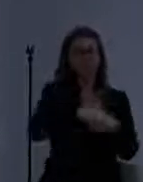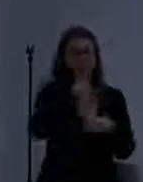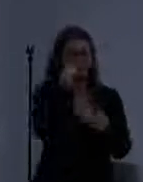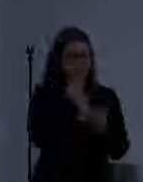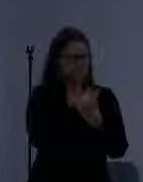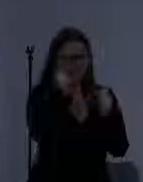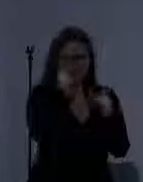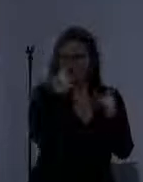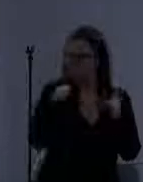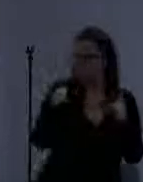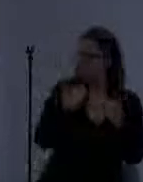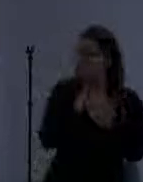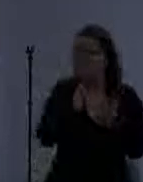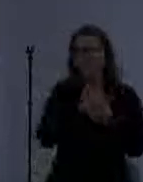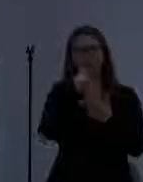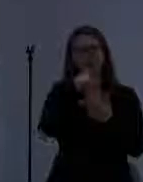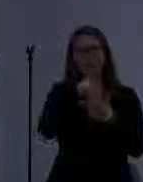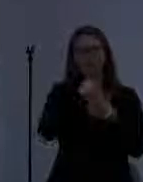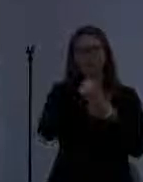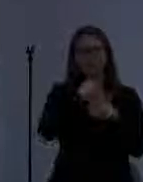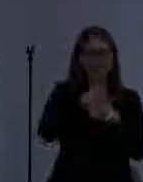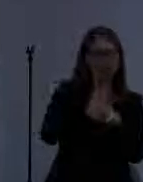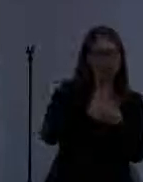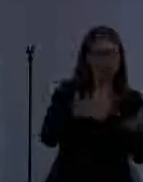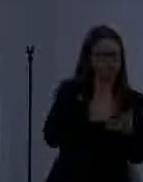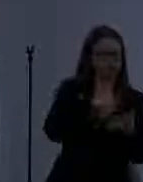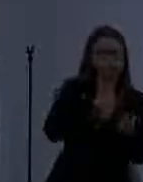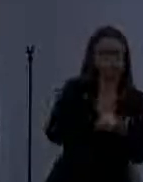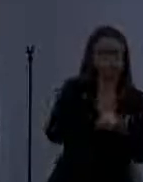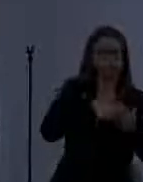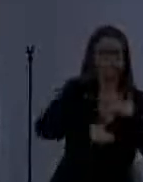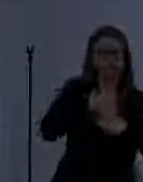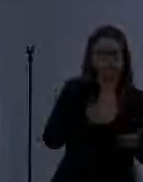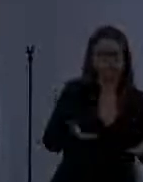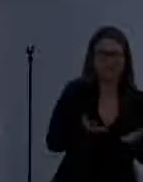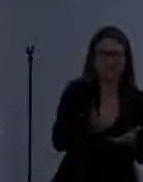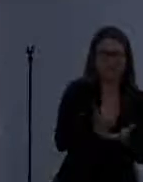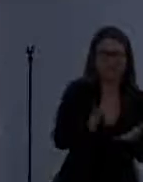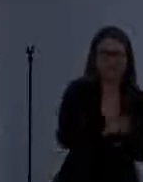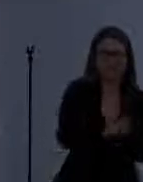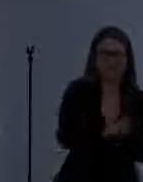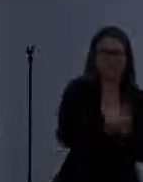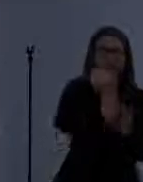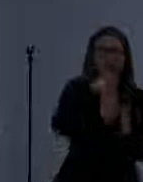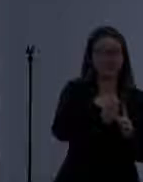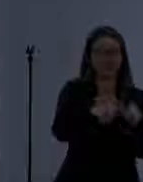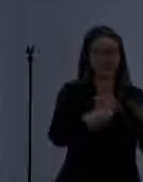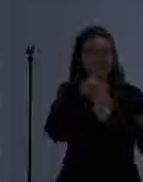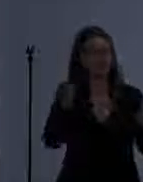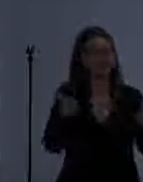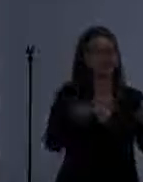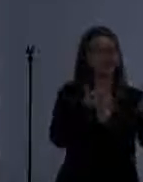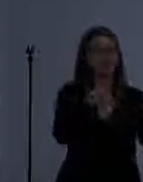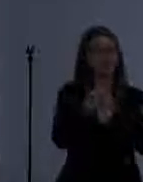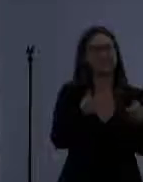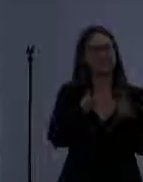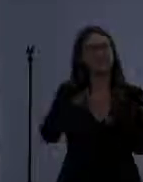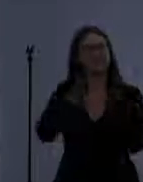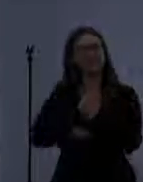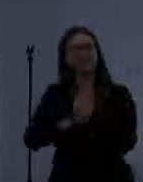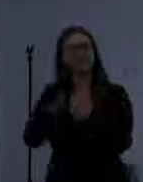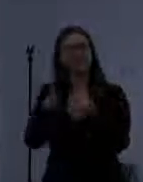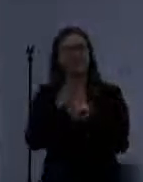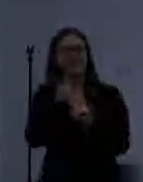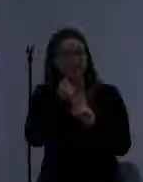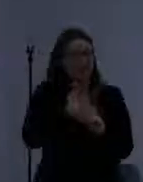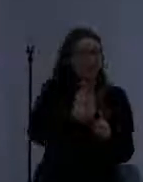understand what positive behaviour support is and to try and work towards that reducing and eliminating the